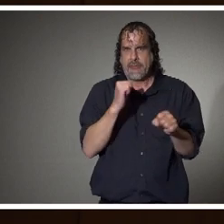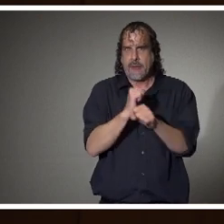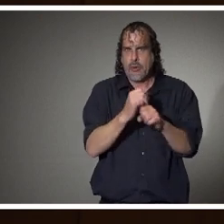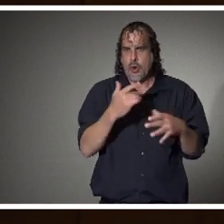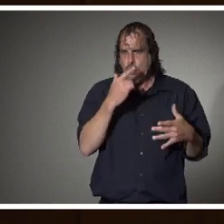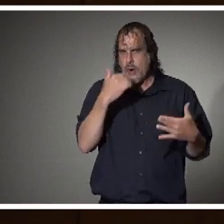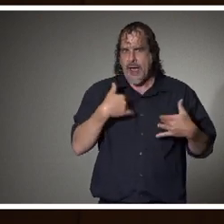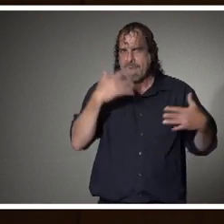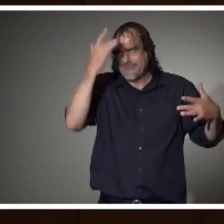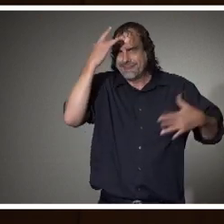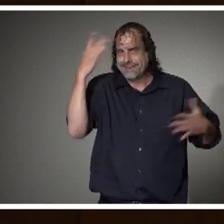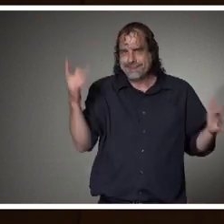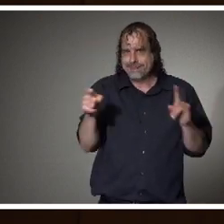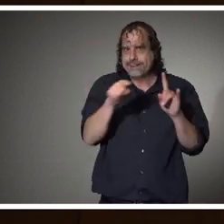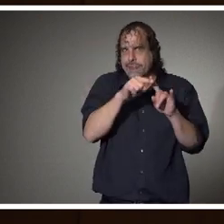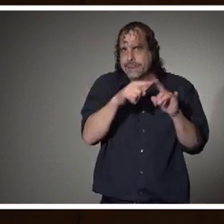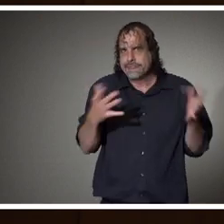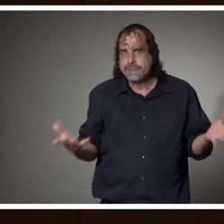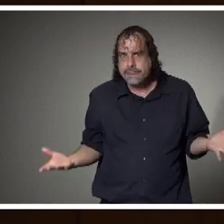coronavirus. And so,